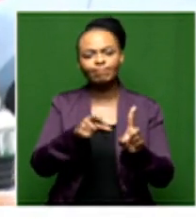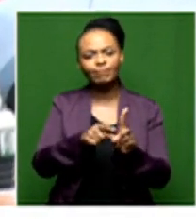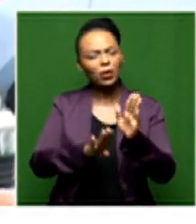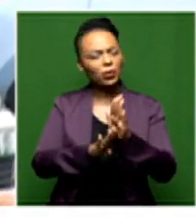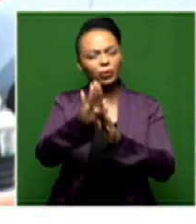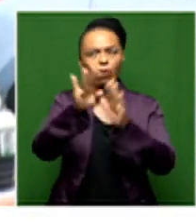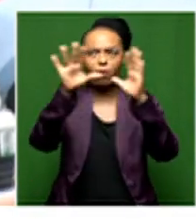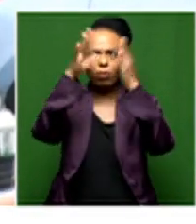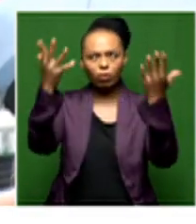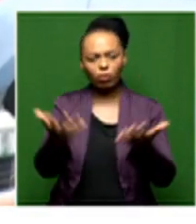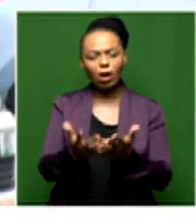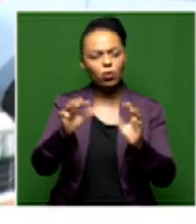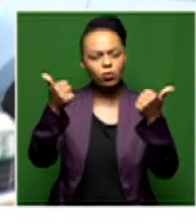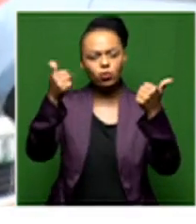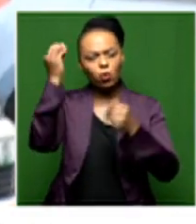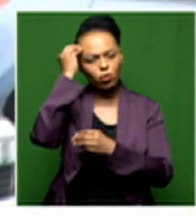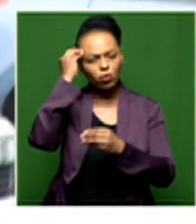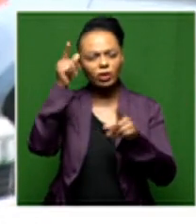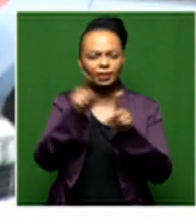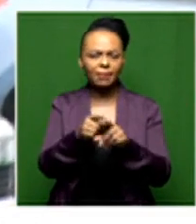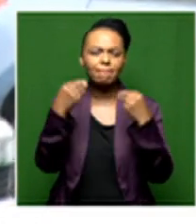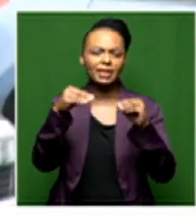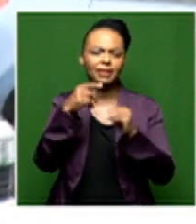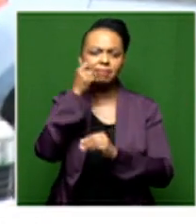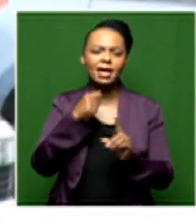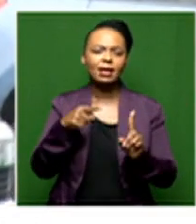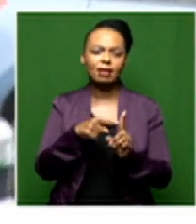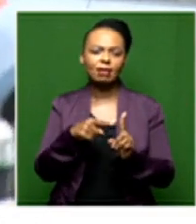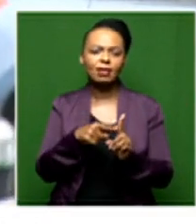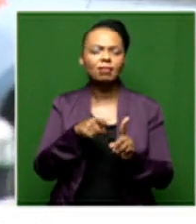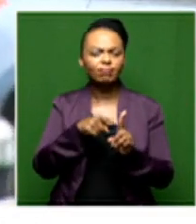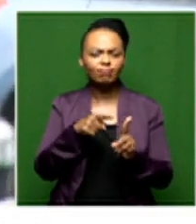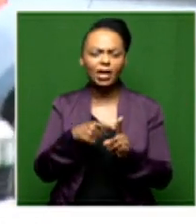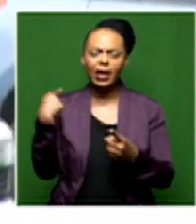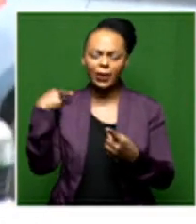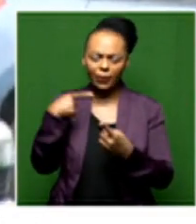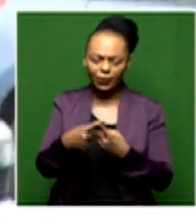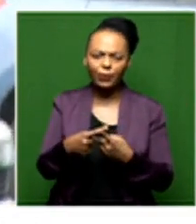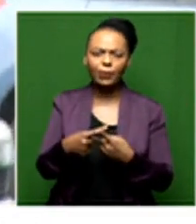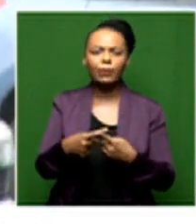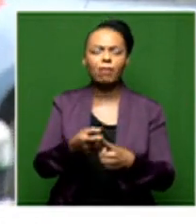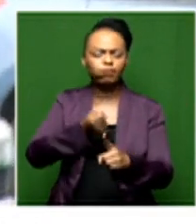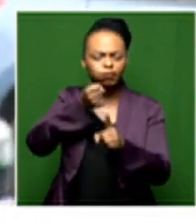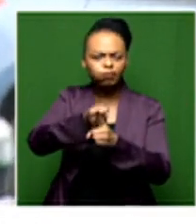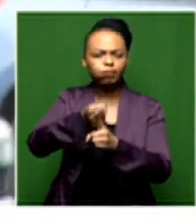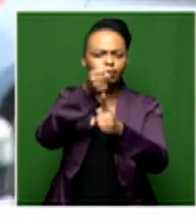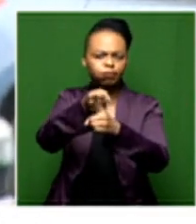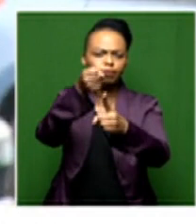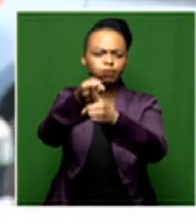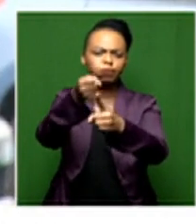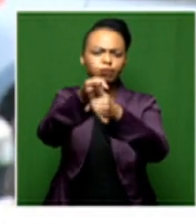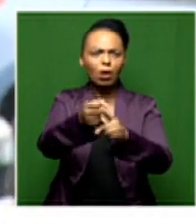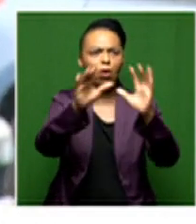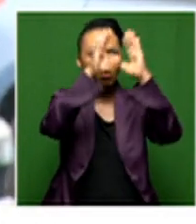boxing promoter, a businessman who spent his last cent in ensuring that world champions